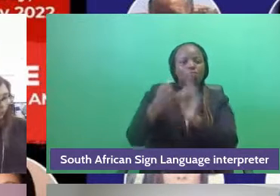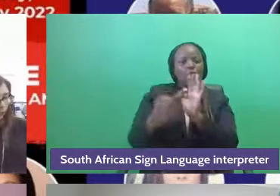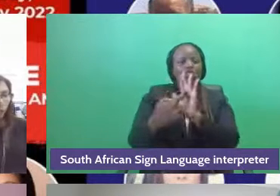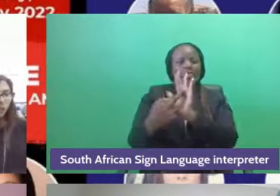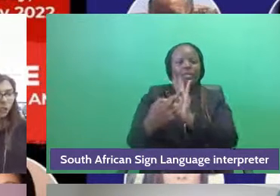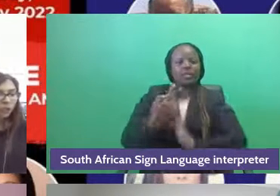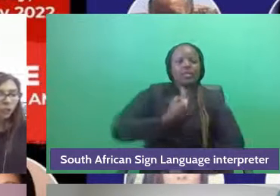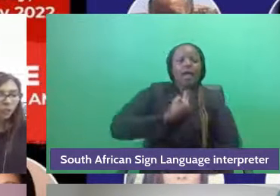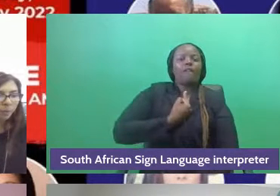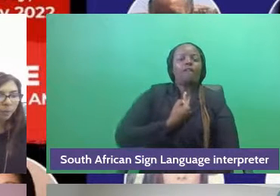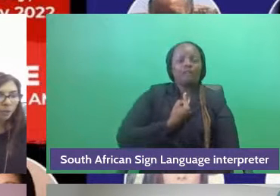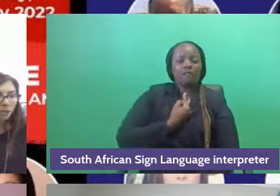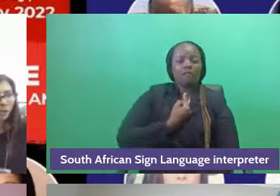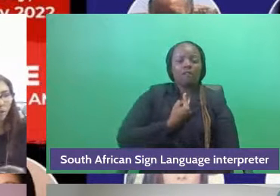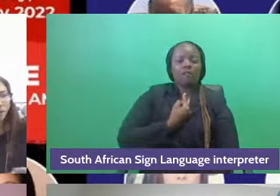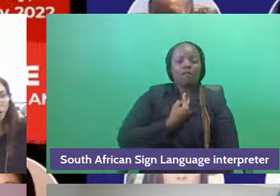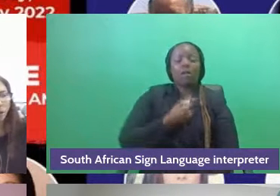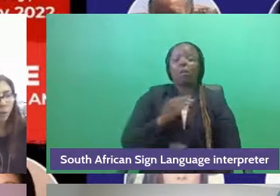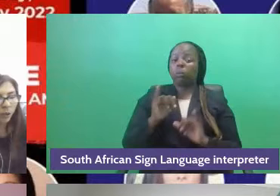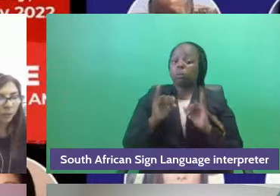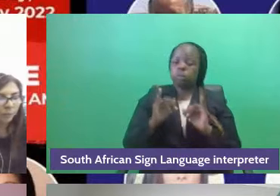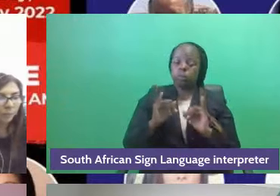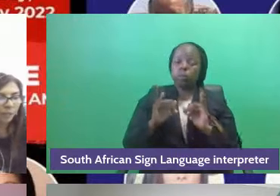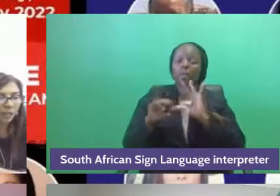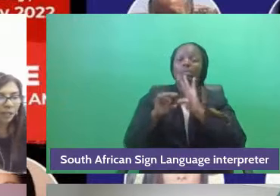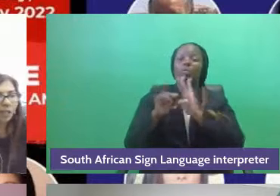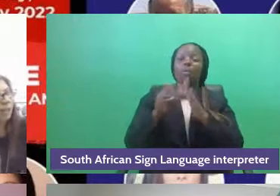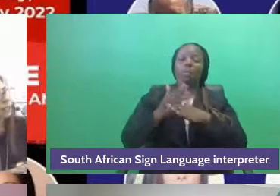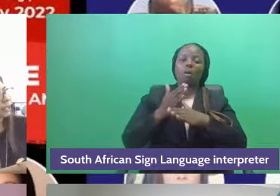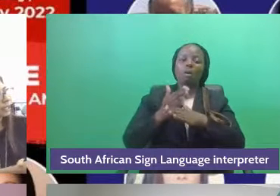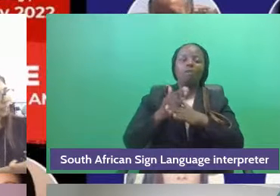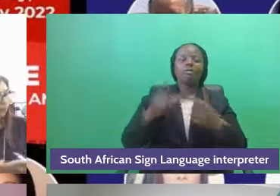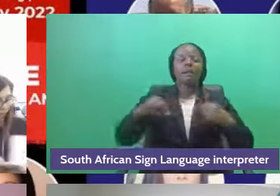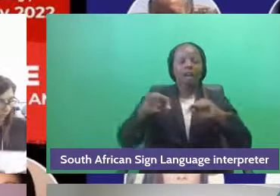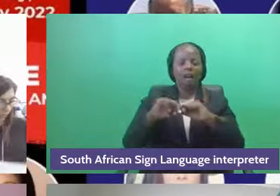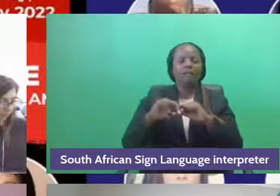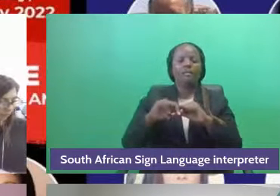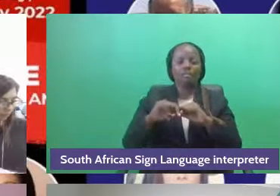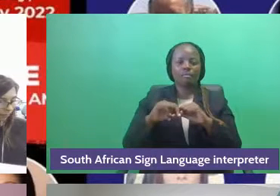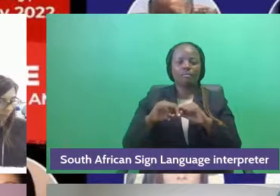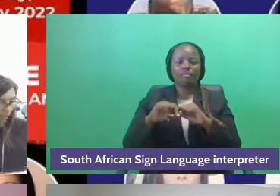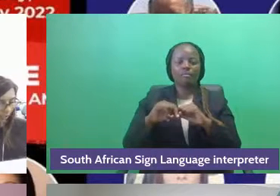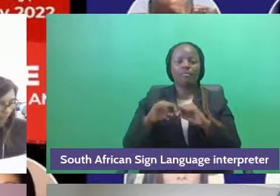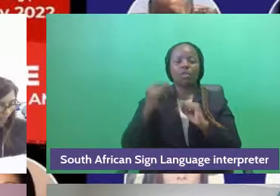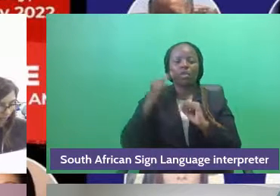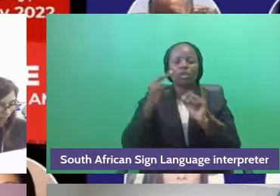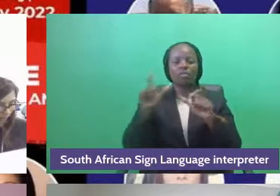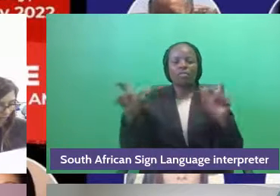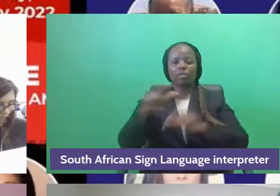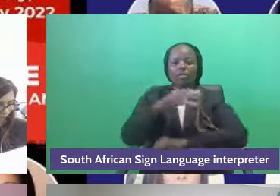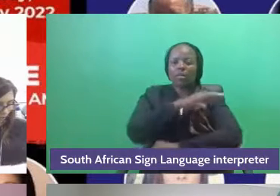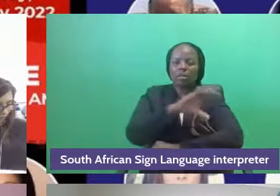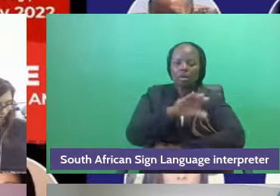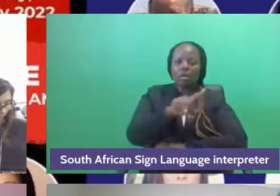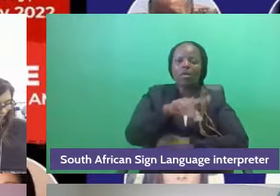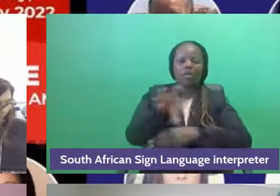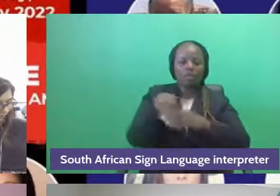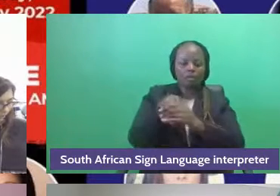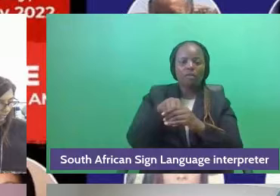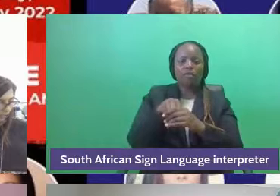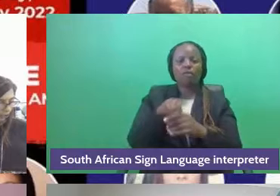self-representation, which is a huge component of our work, is empowering deaf people to then play a role in their